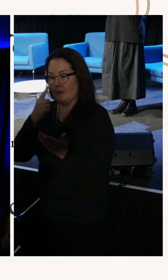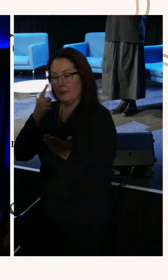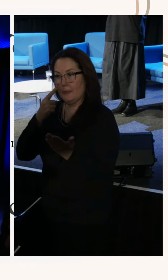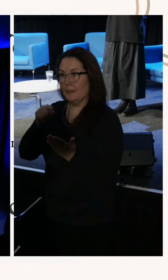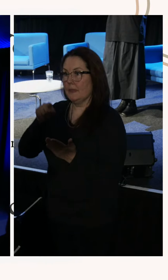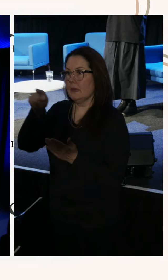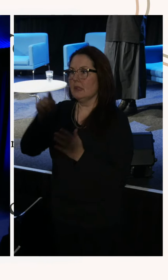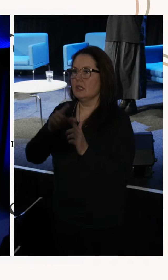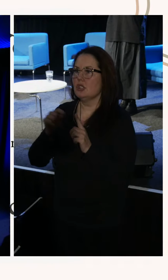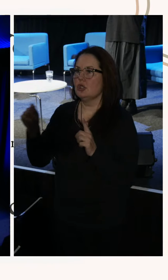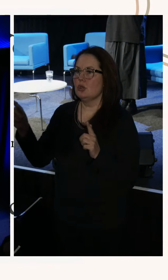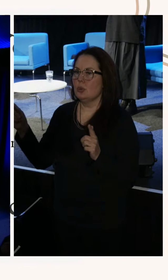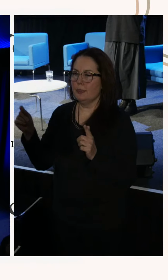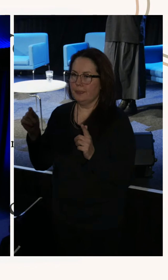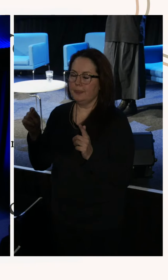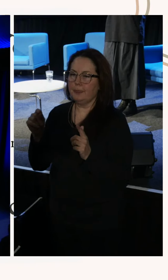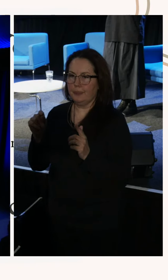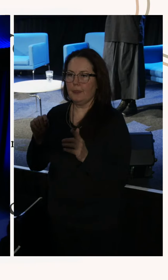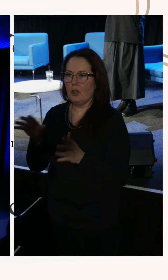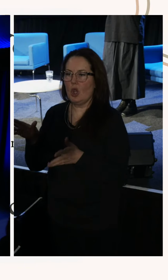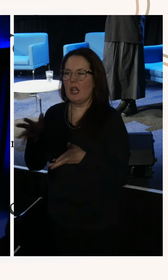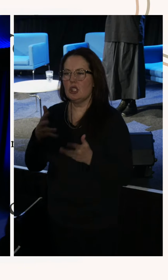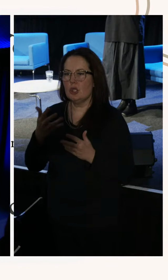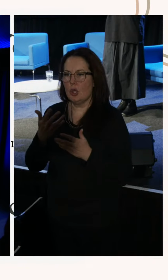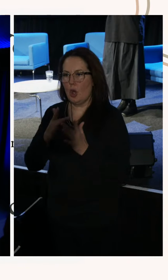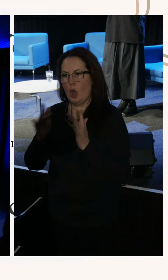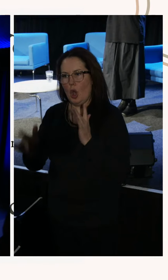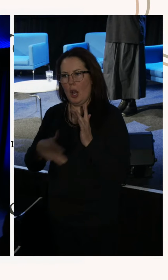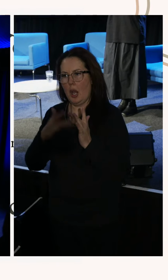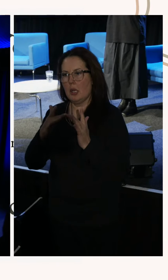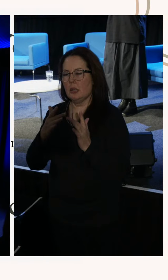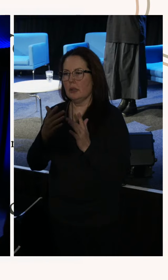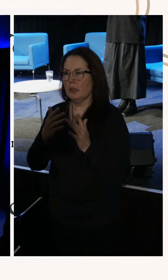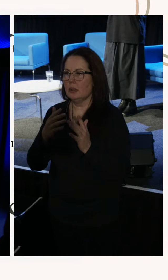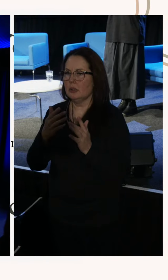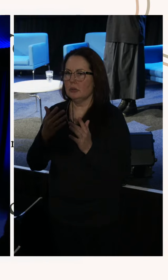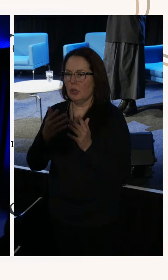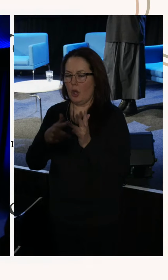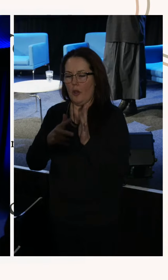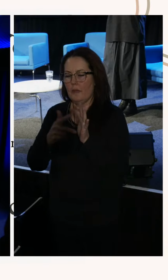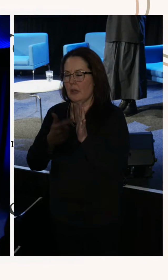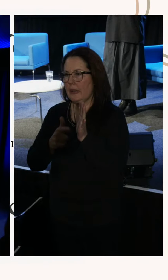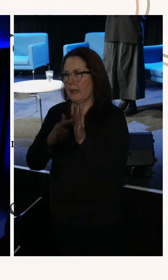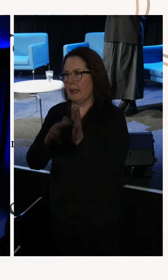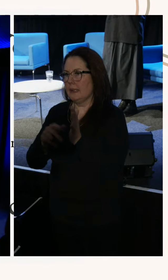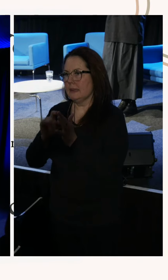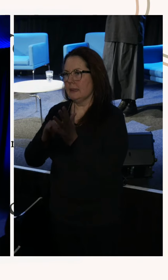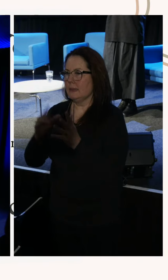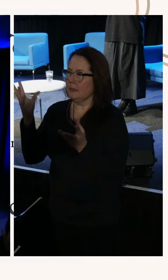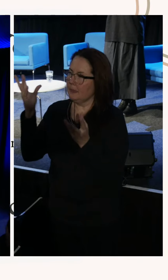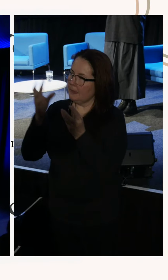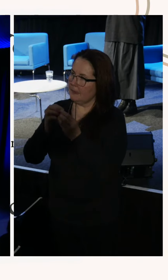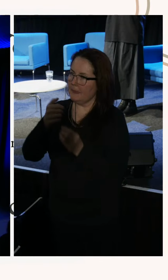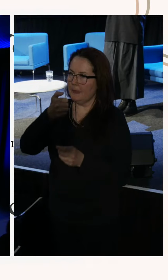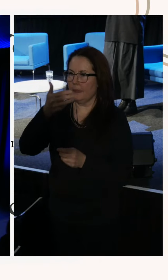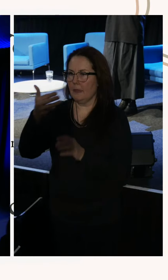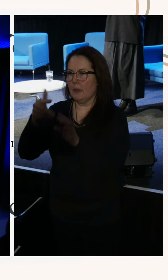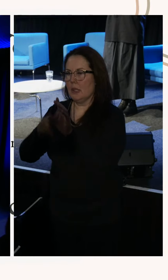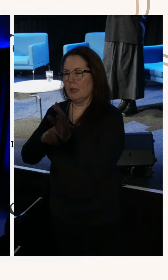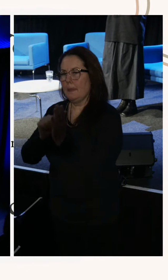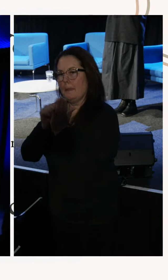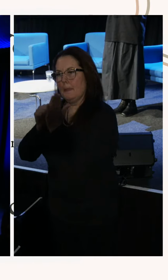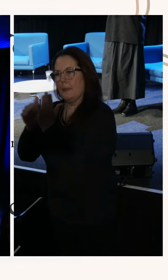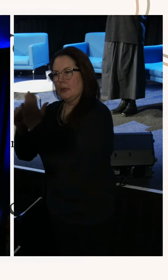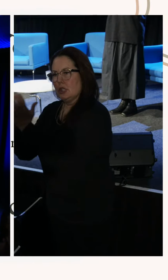the digital collections online for Overland's complete 69 years of